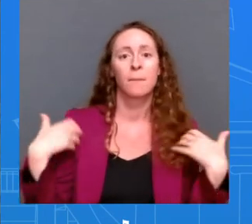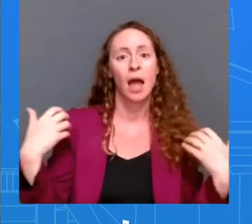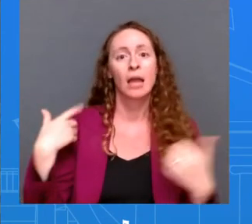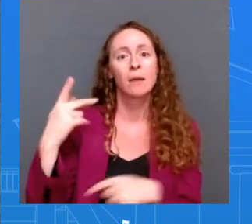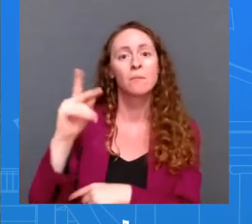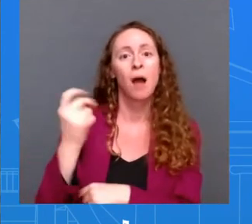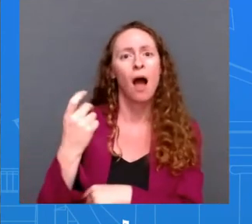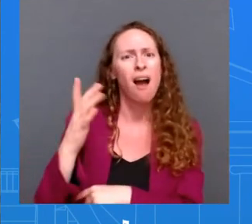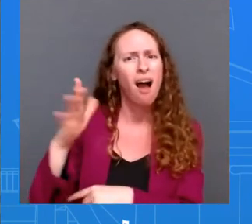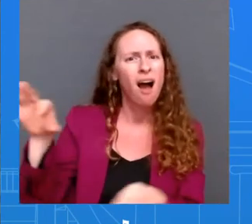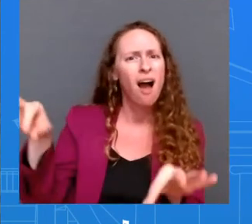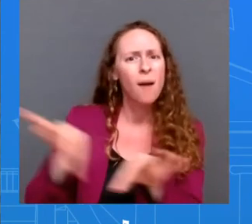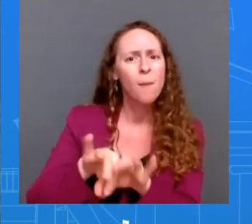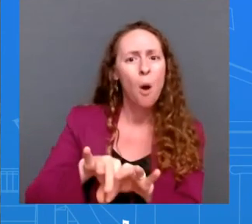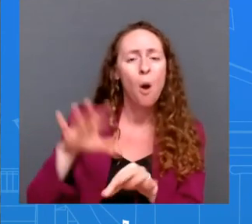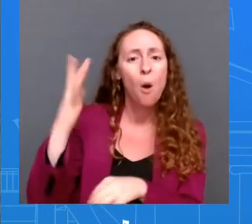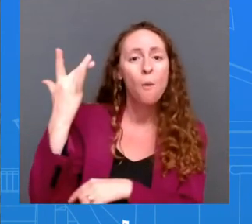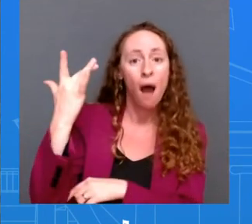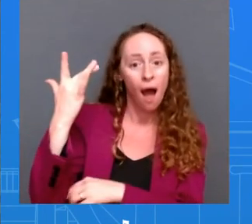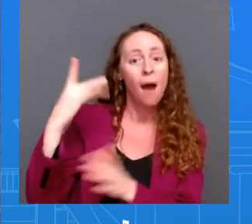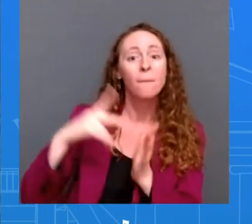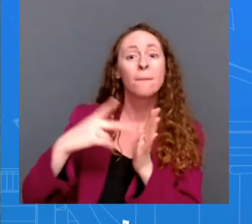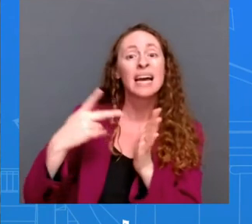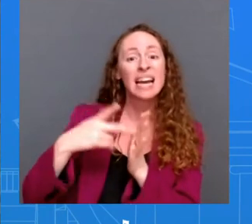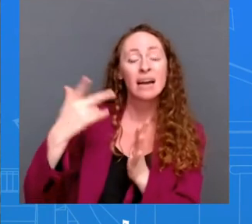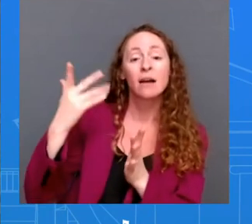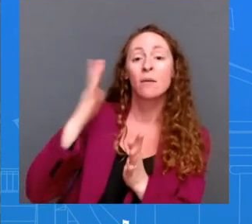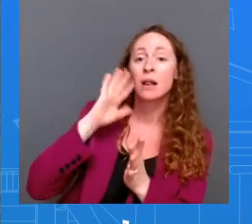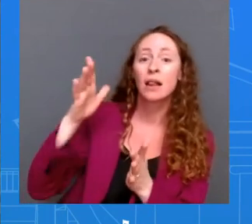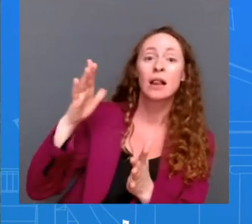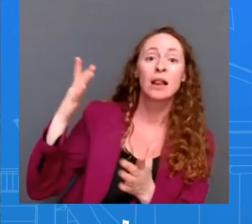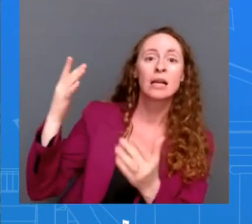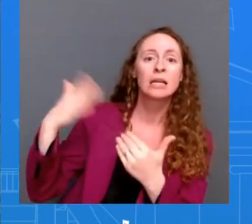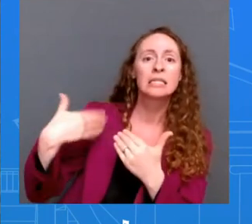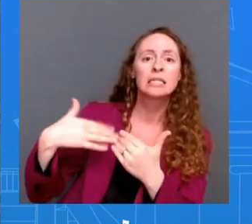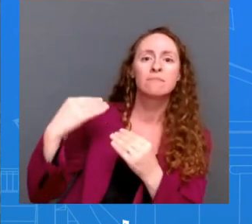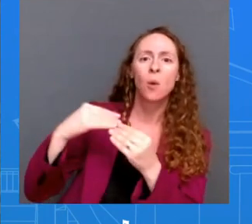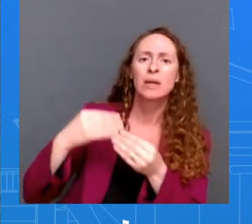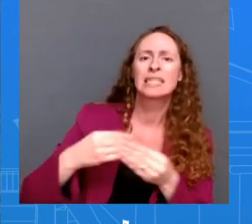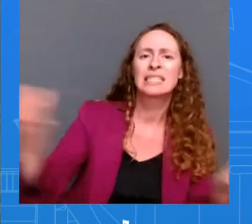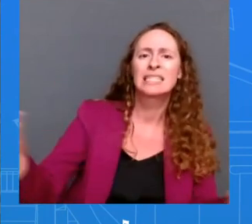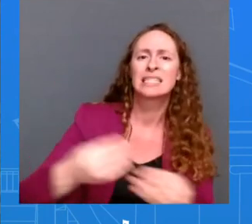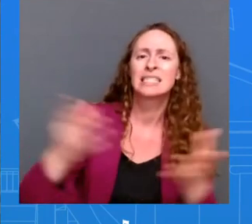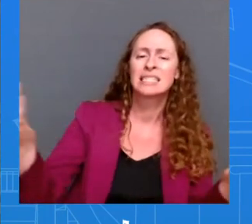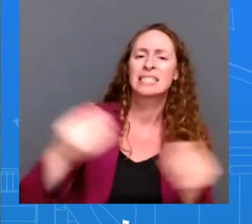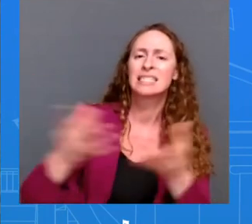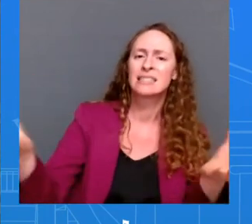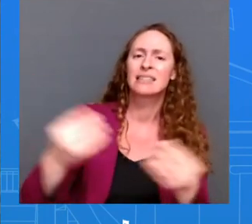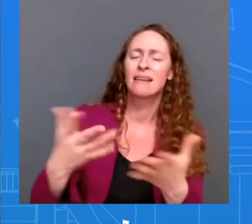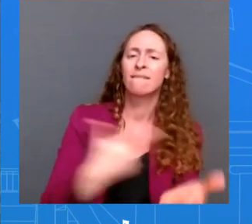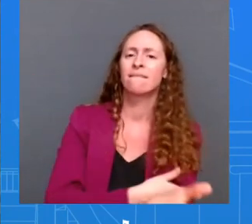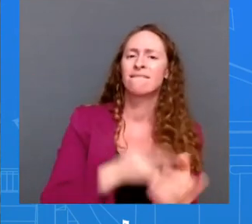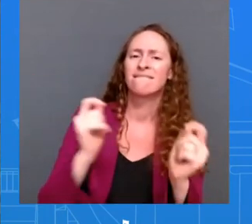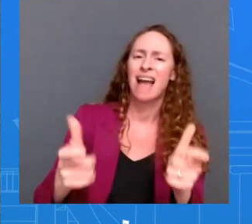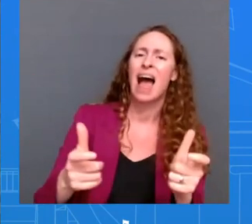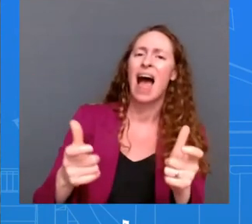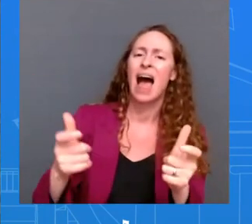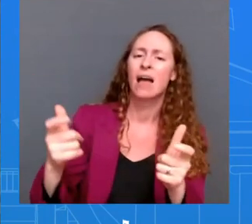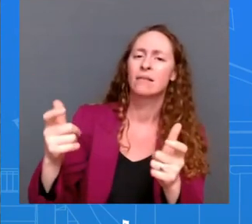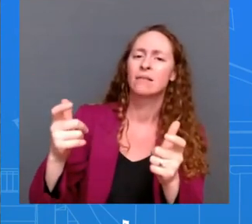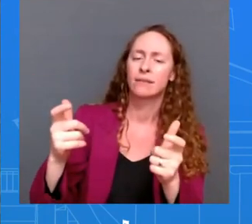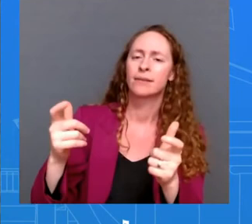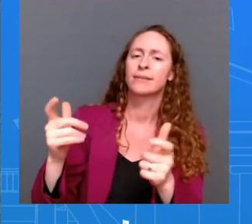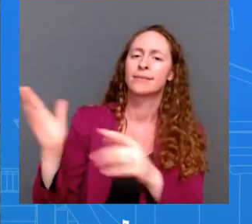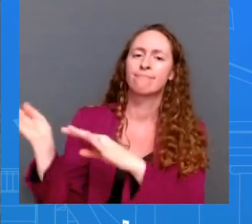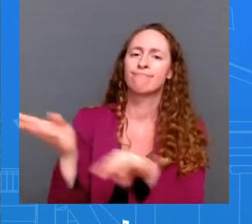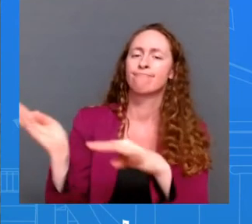and distribution. This includes new dosing strategies that have the potential to increase the number of available doses by fivefold.